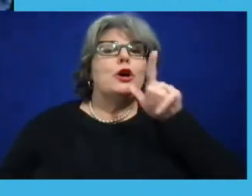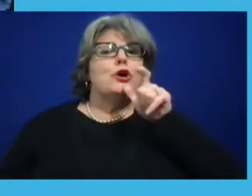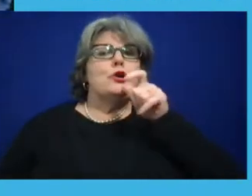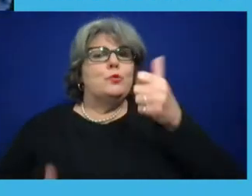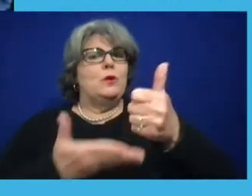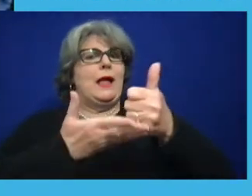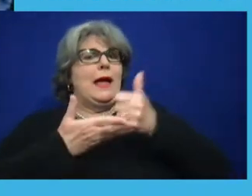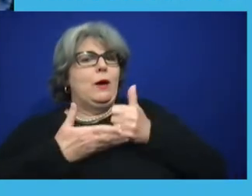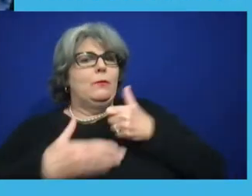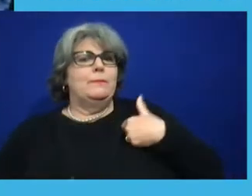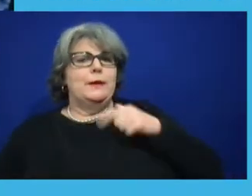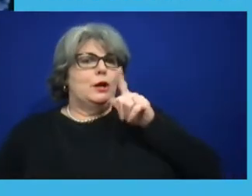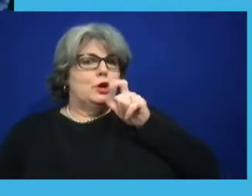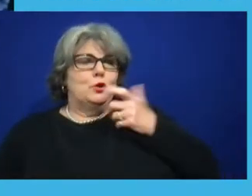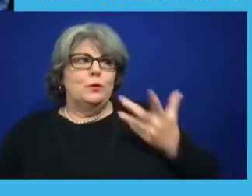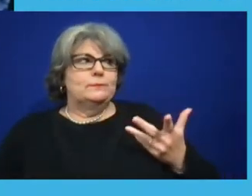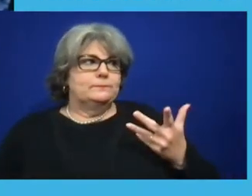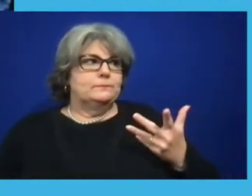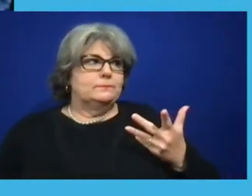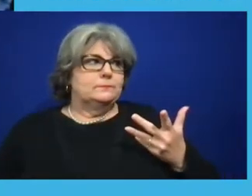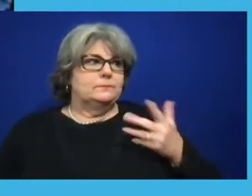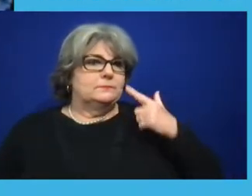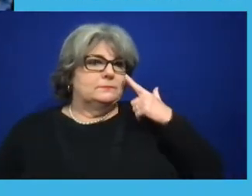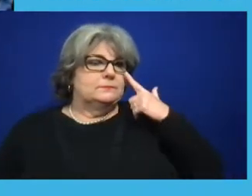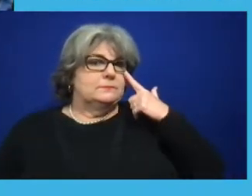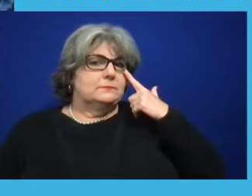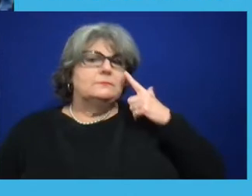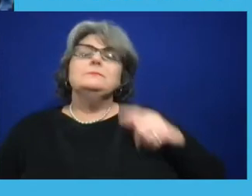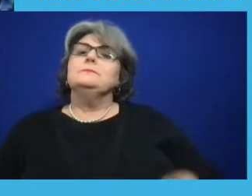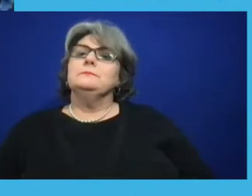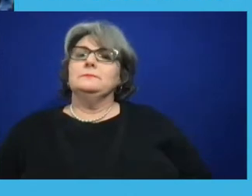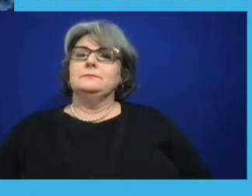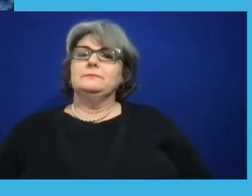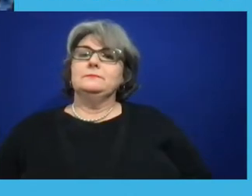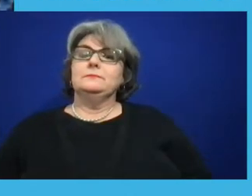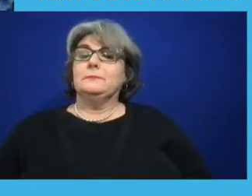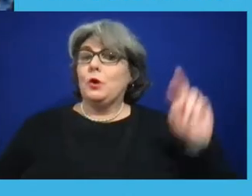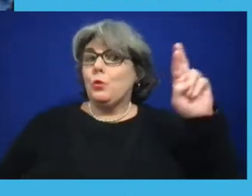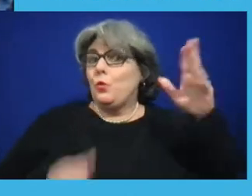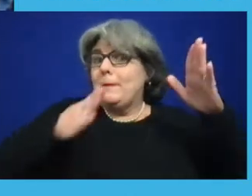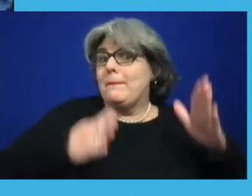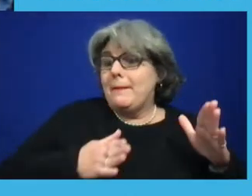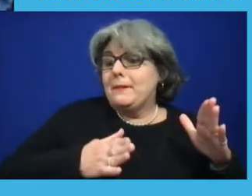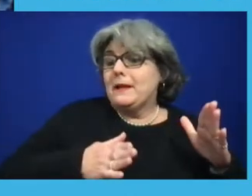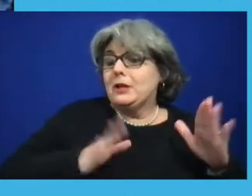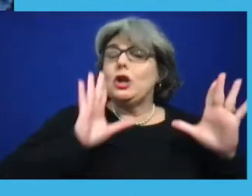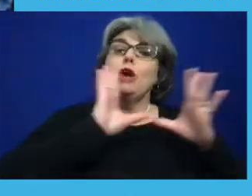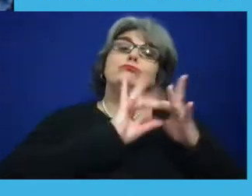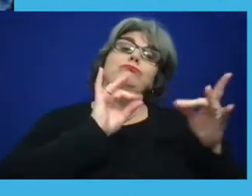But the question you should be asking is, who's actually going to do something about it?